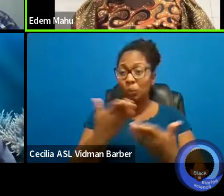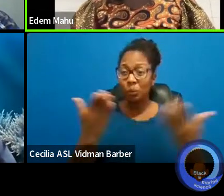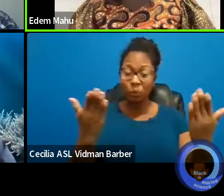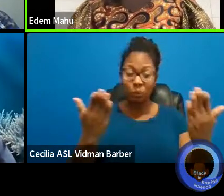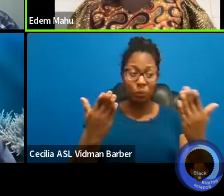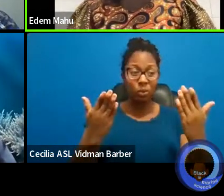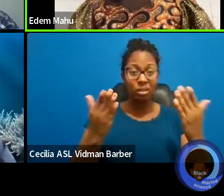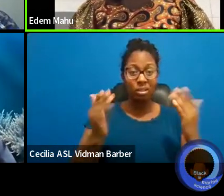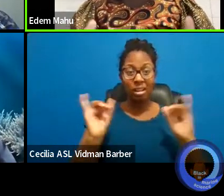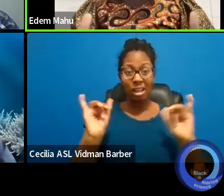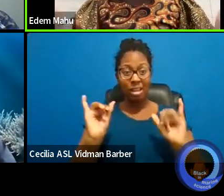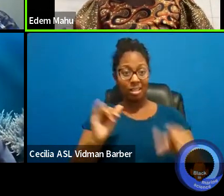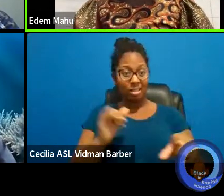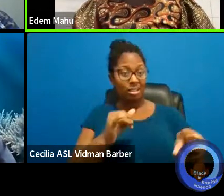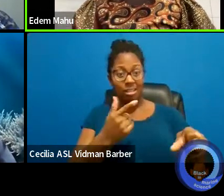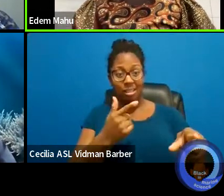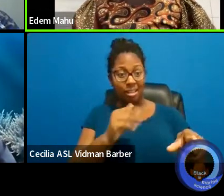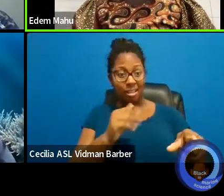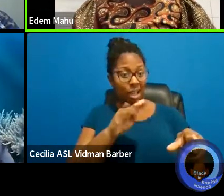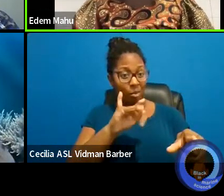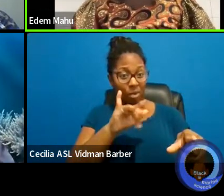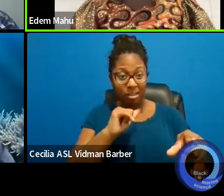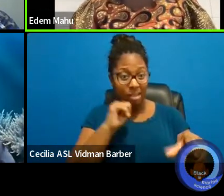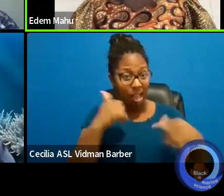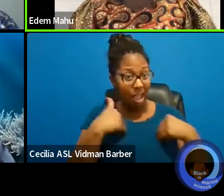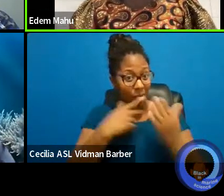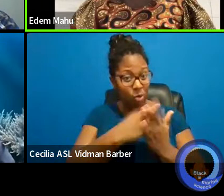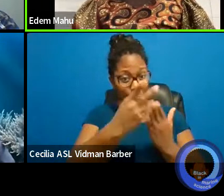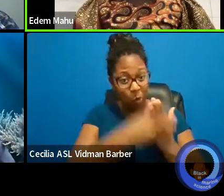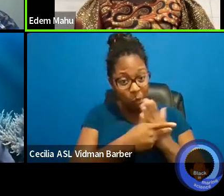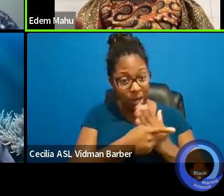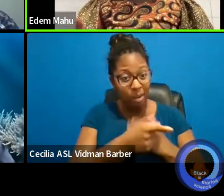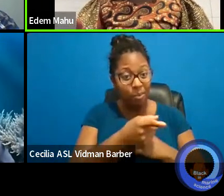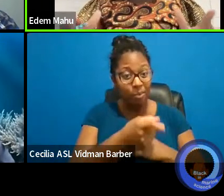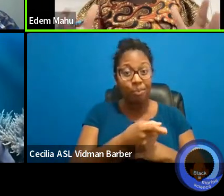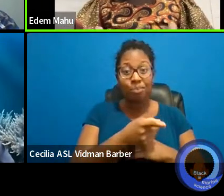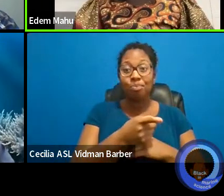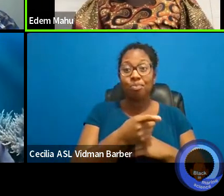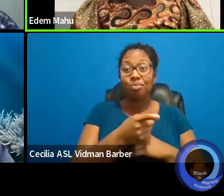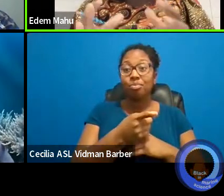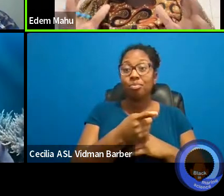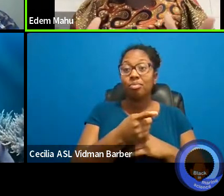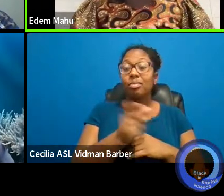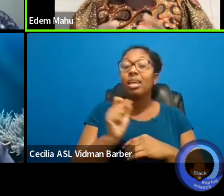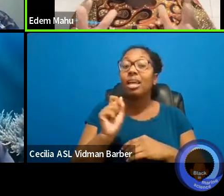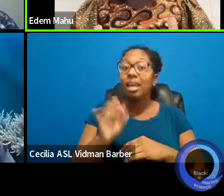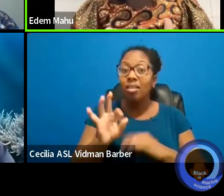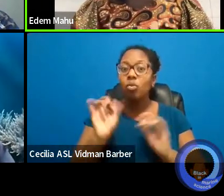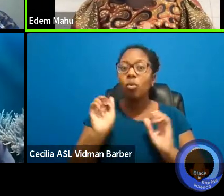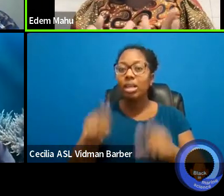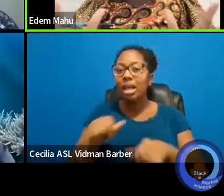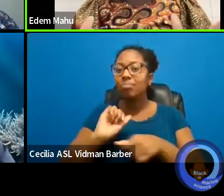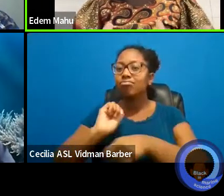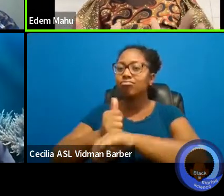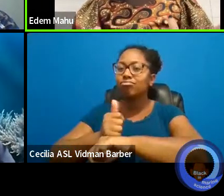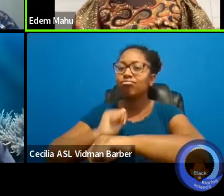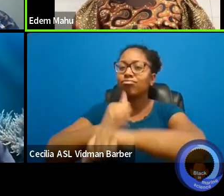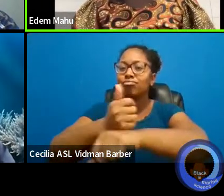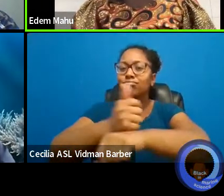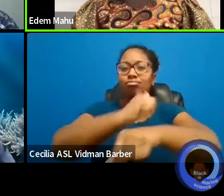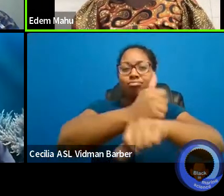for example, Gambia doesn't have a program in marine science. If we are able to set up a regional